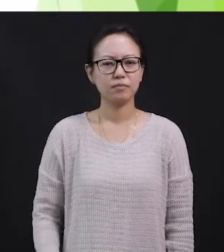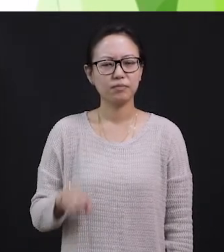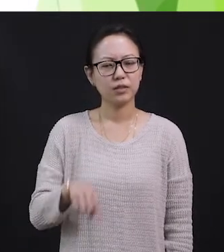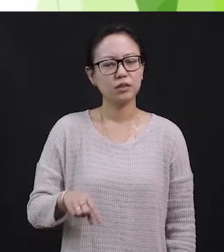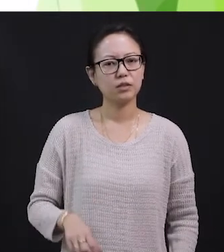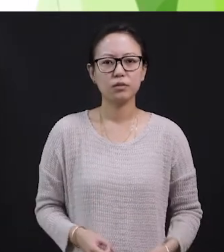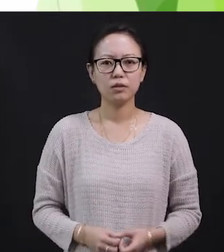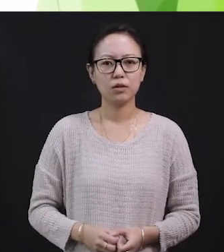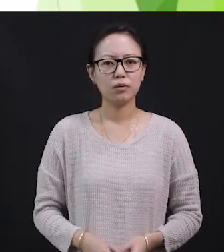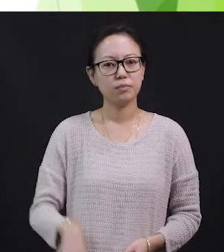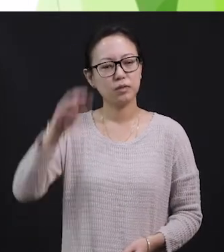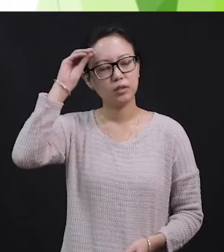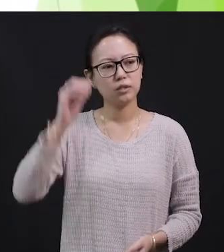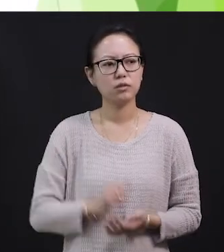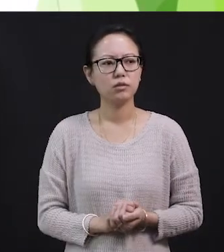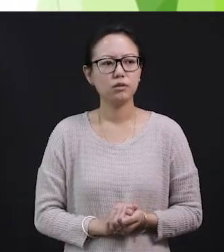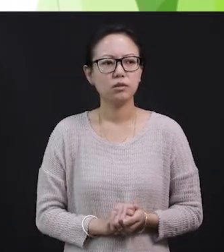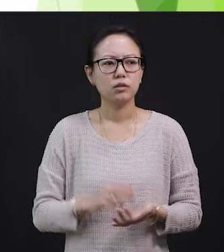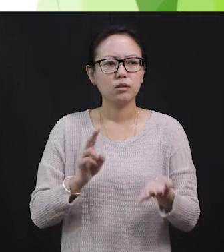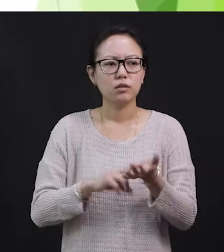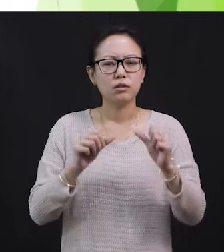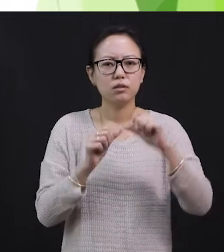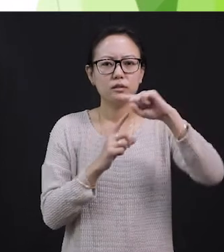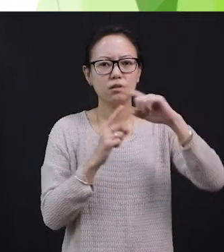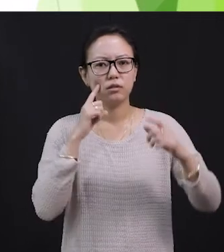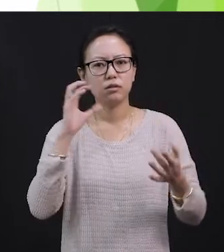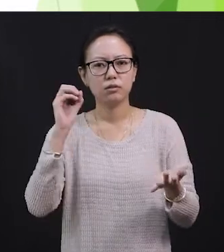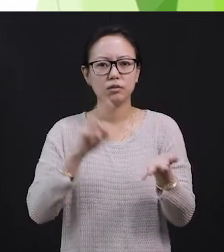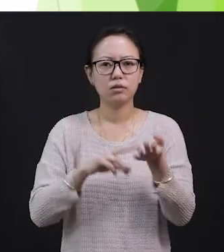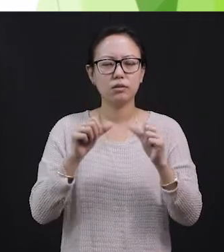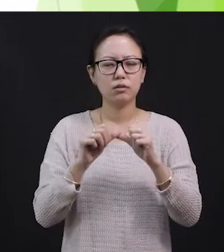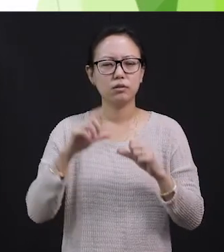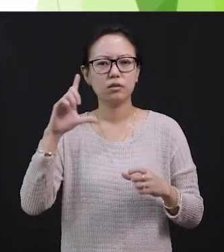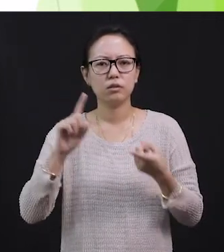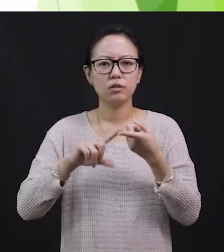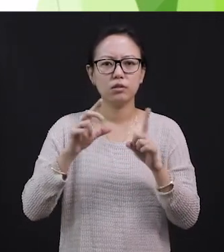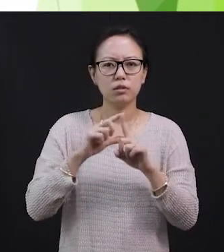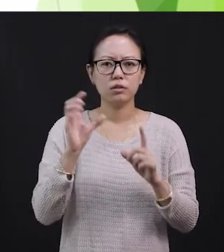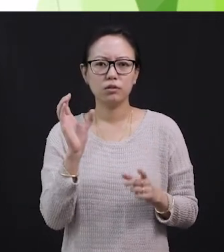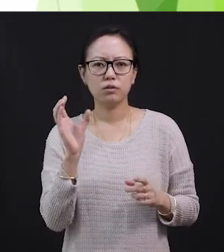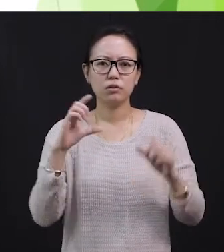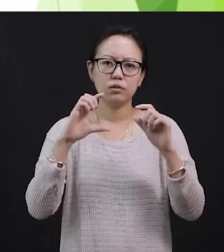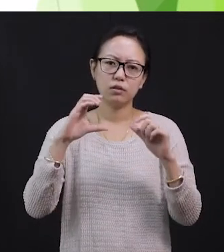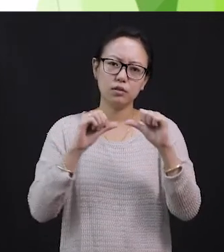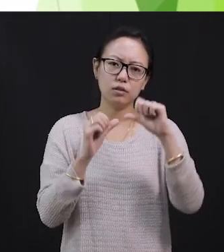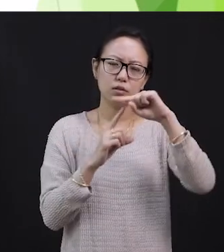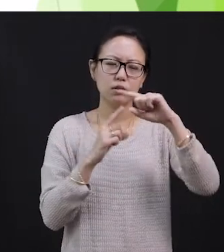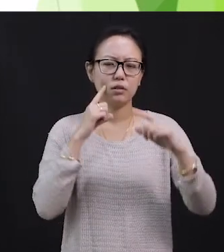going to begin how did the national education started. So the Britishers tried their best